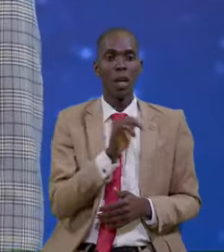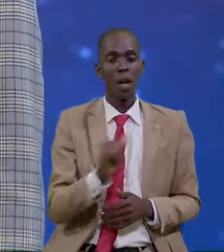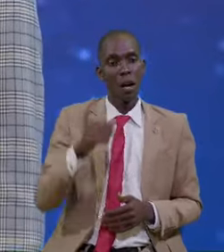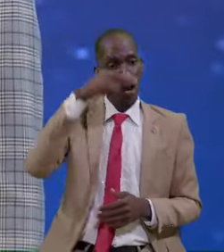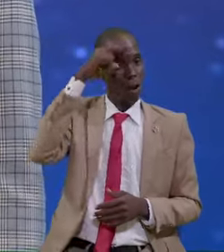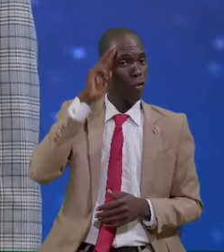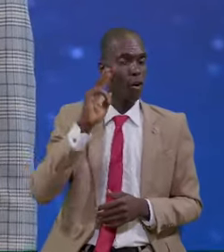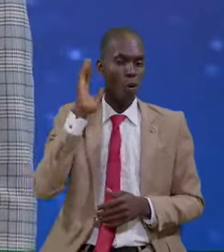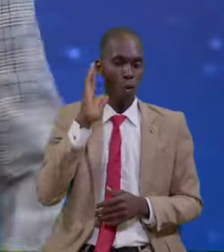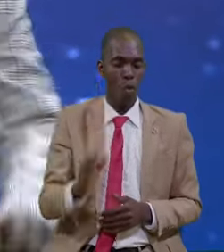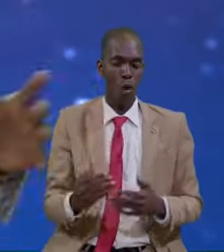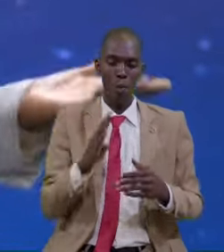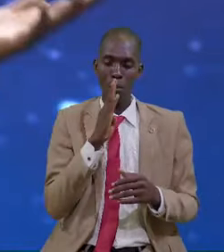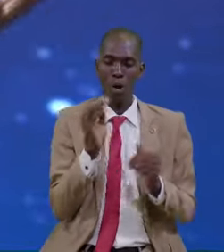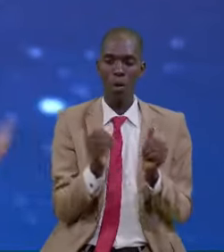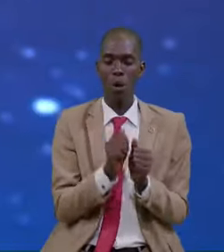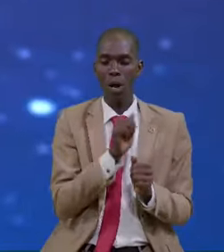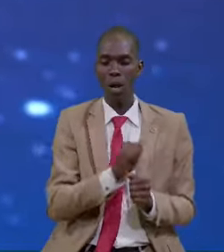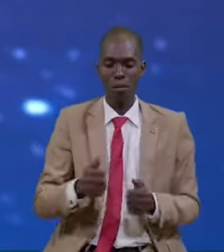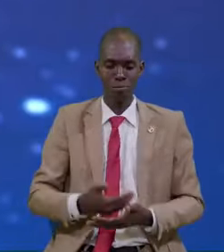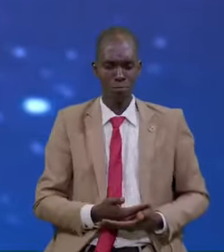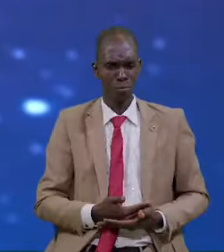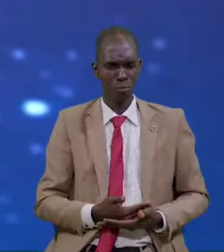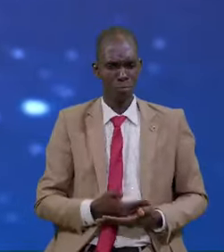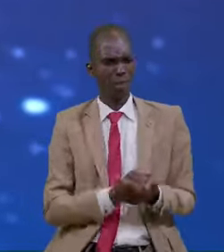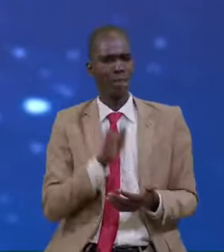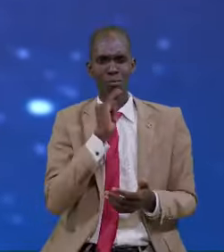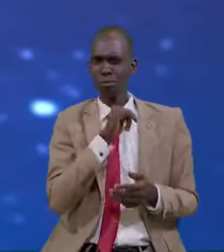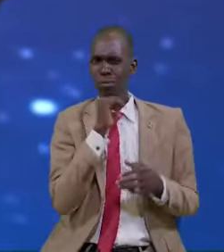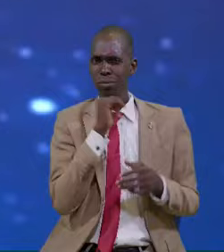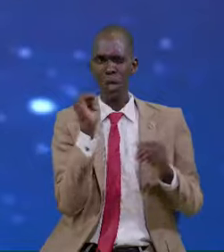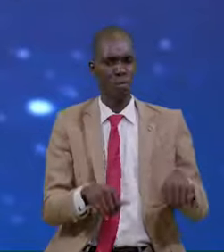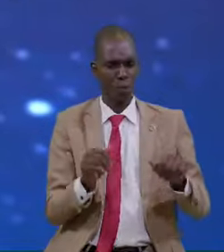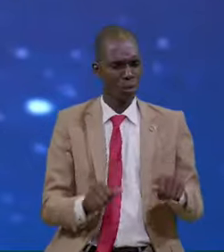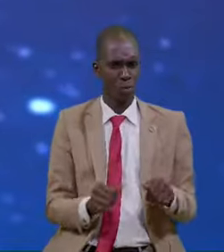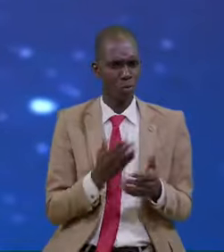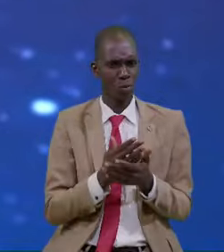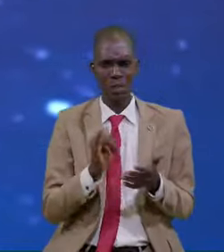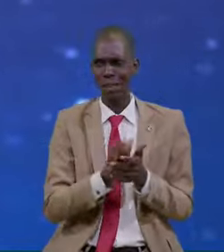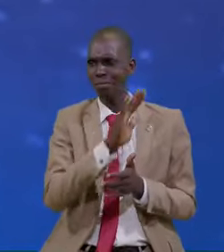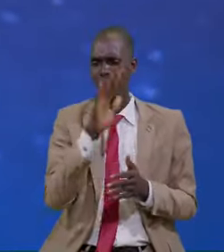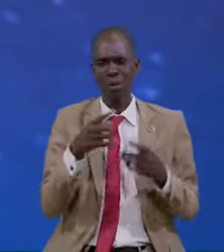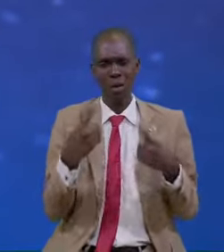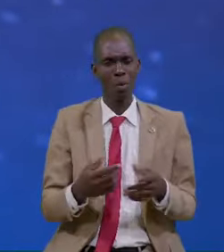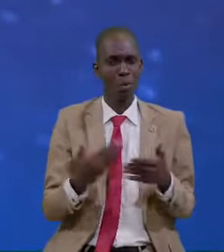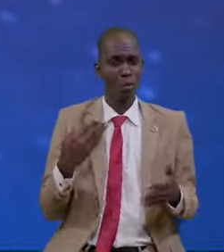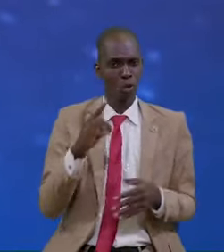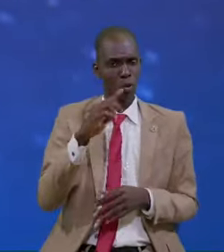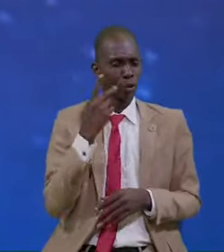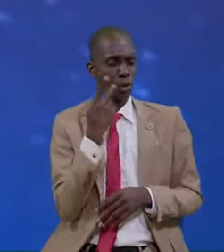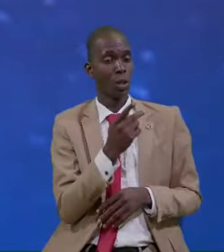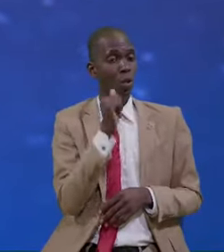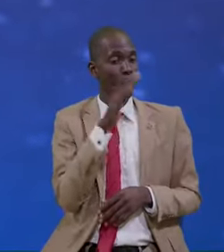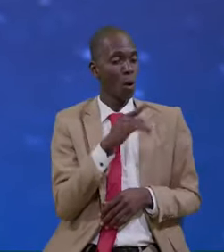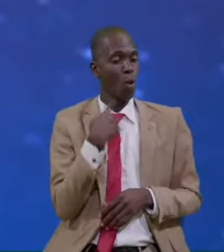something impossible, and something improbable. You think of a woman who has not met